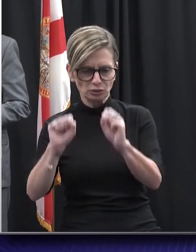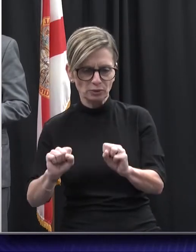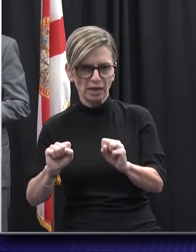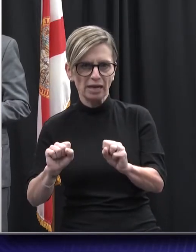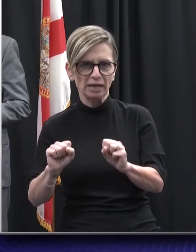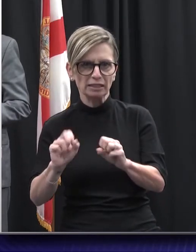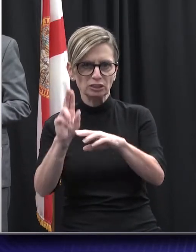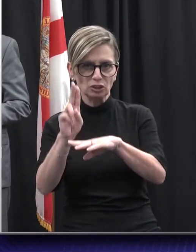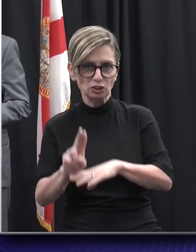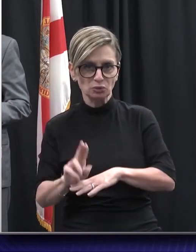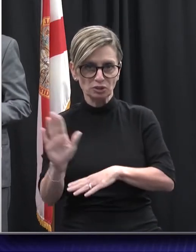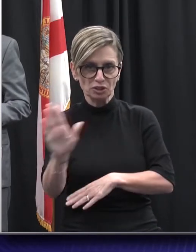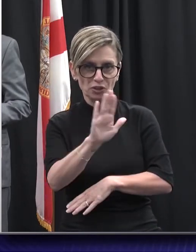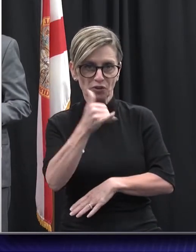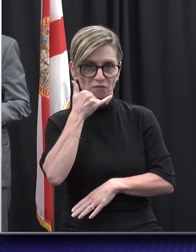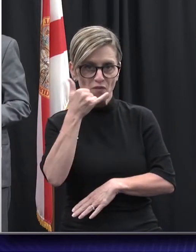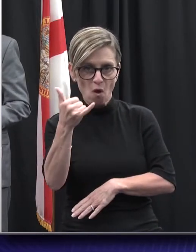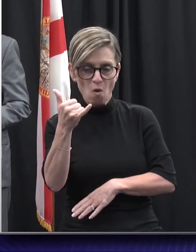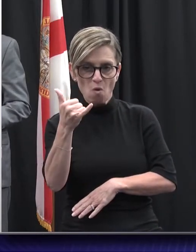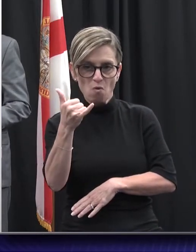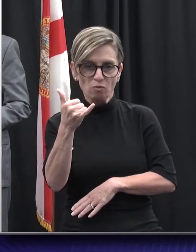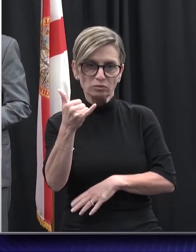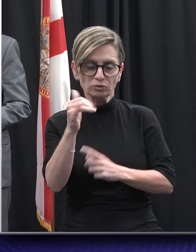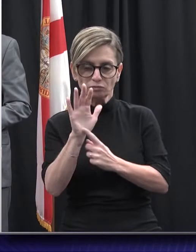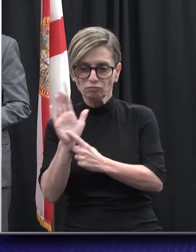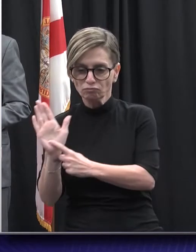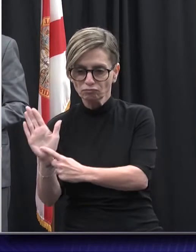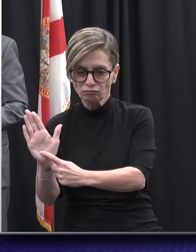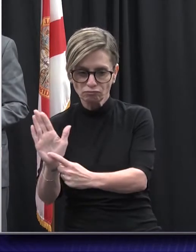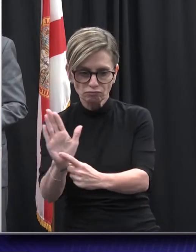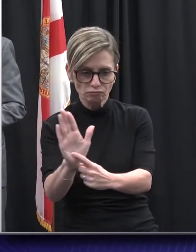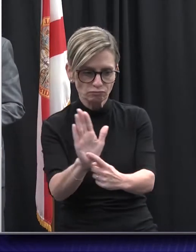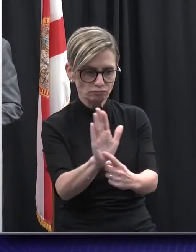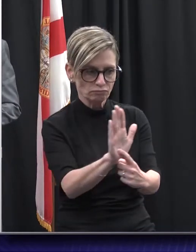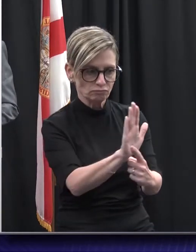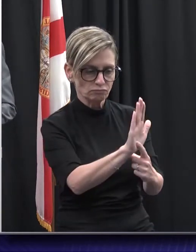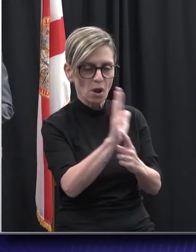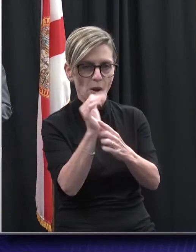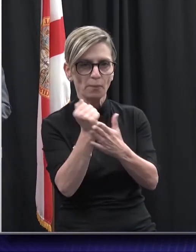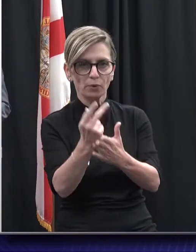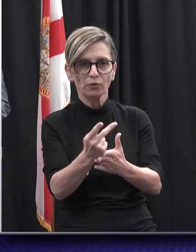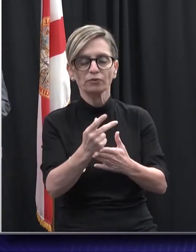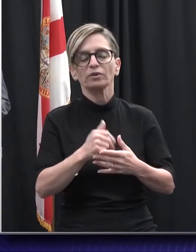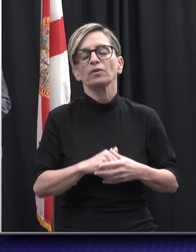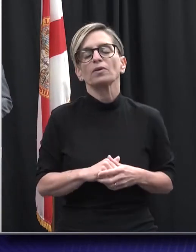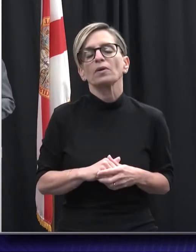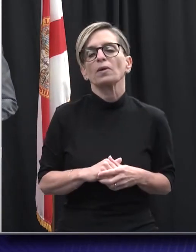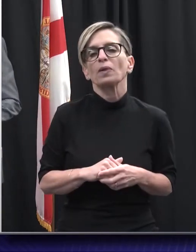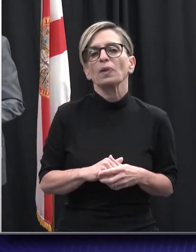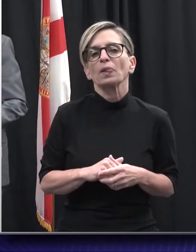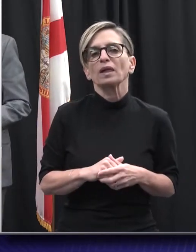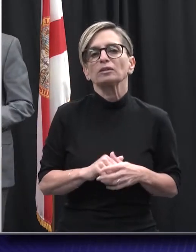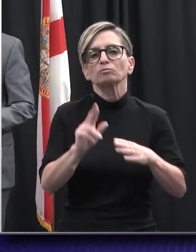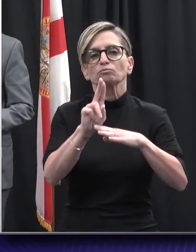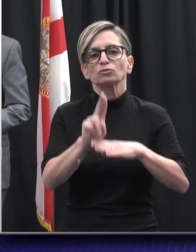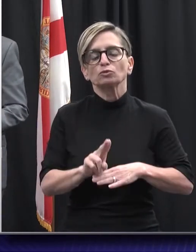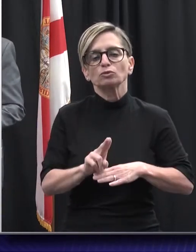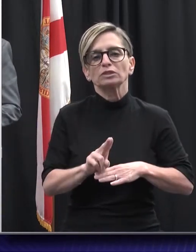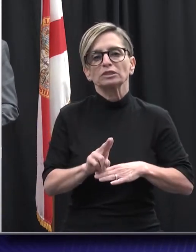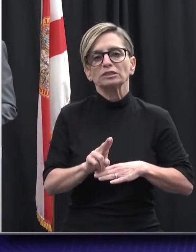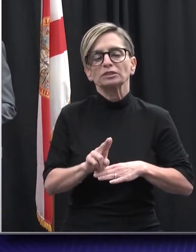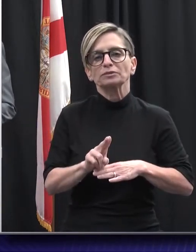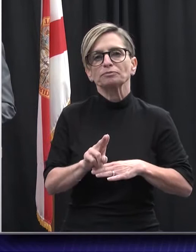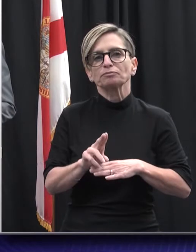your telephone to show your compliance. And we're using our drop boxes,